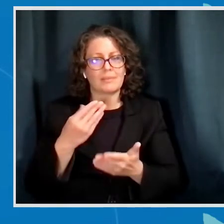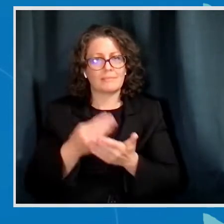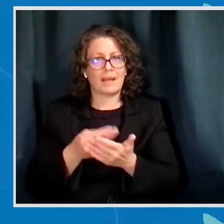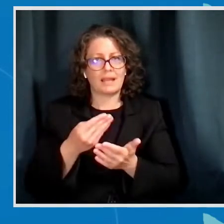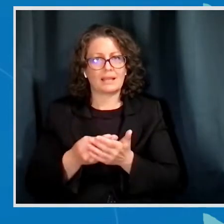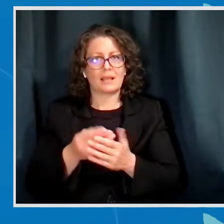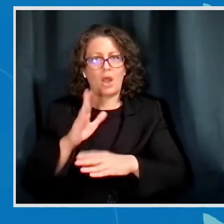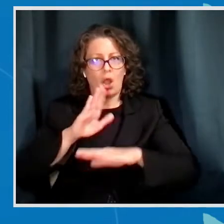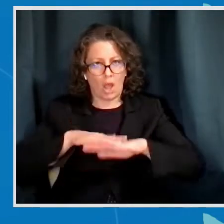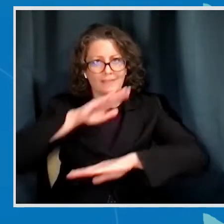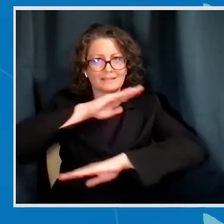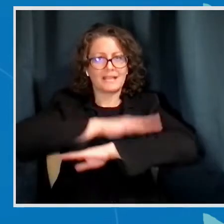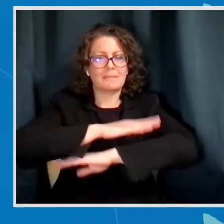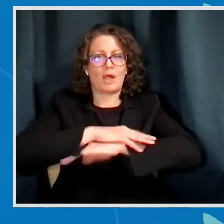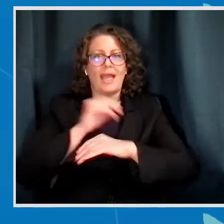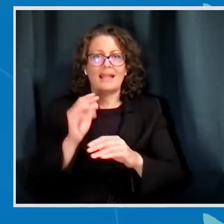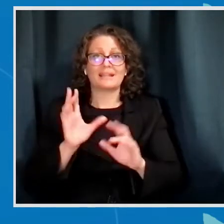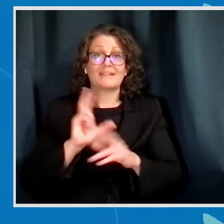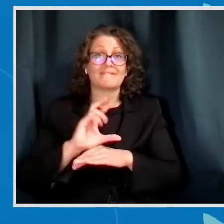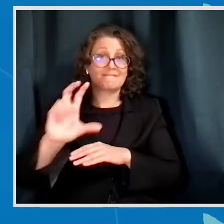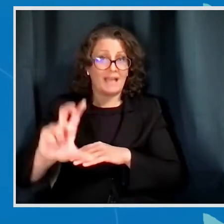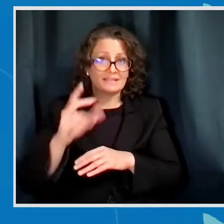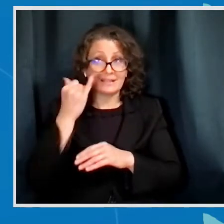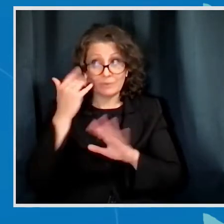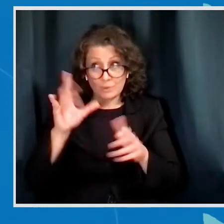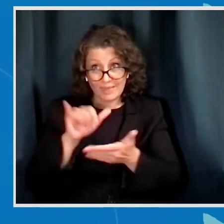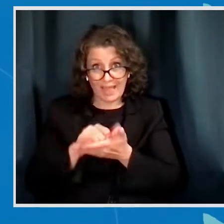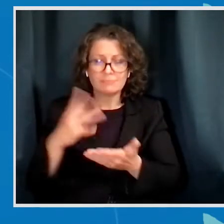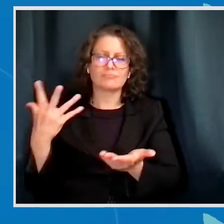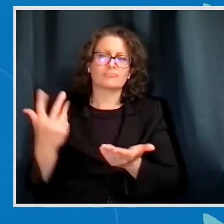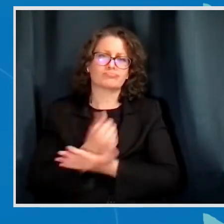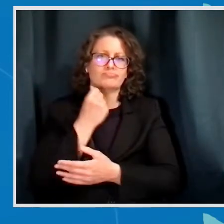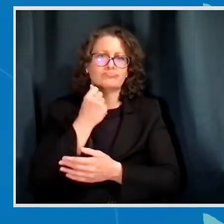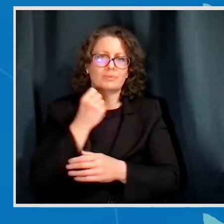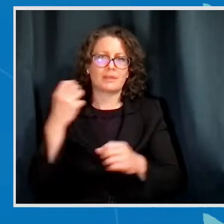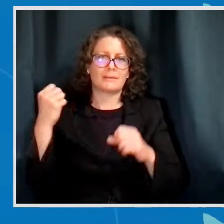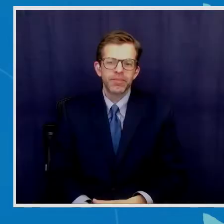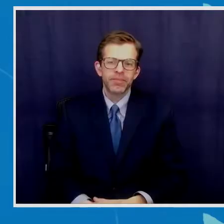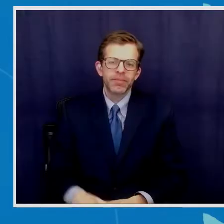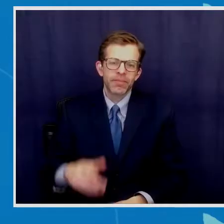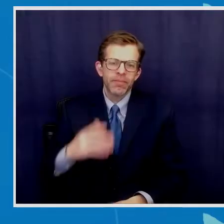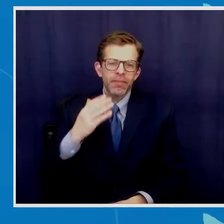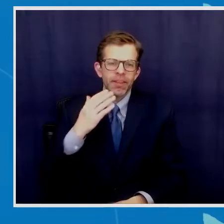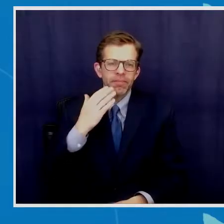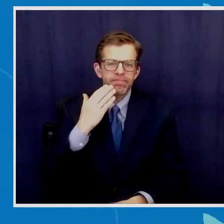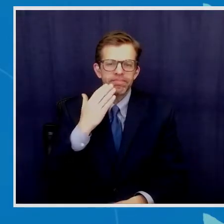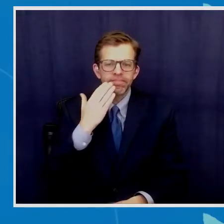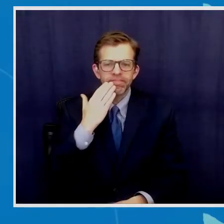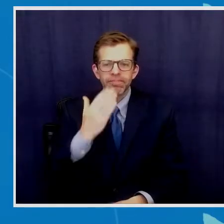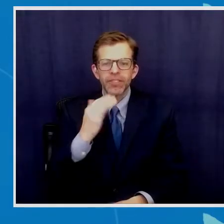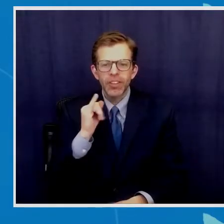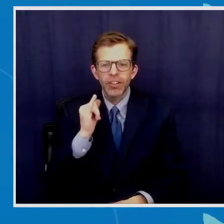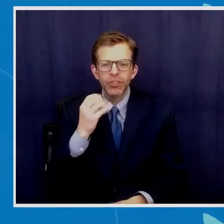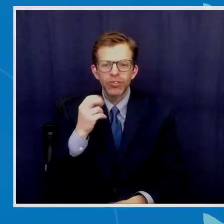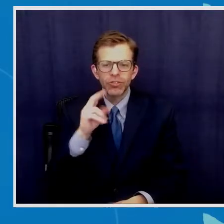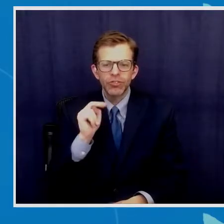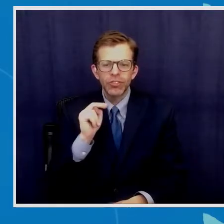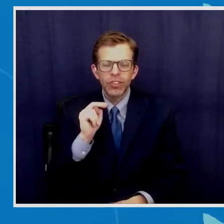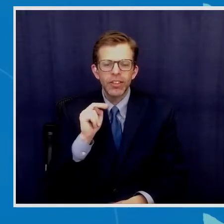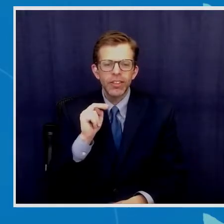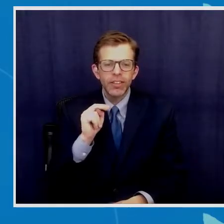If we do that, we can win this battle. Thank you, John. Mark, you're